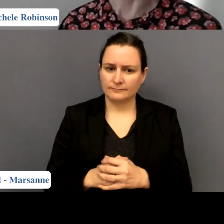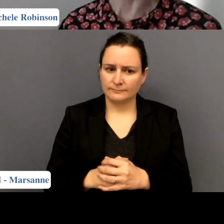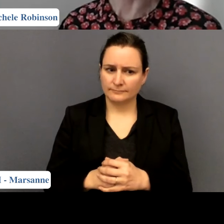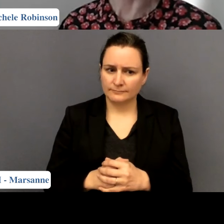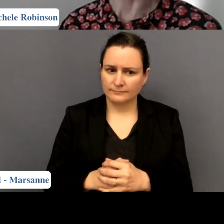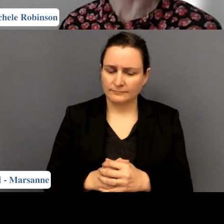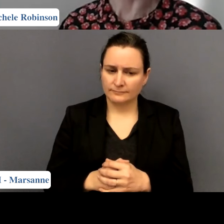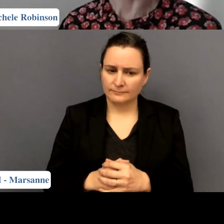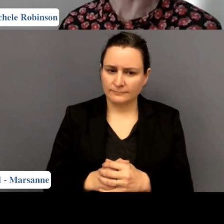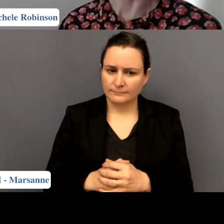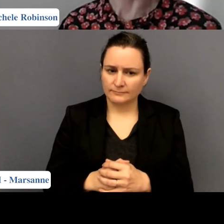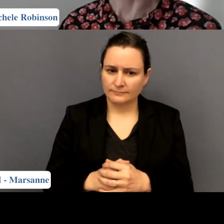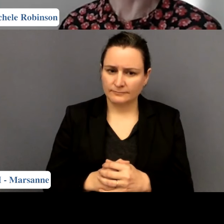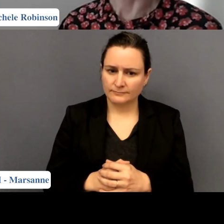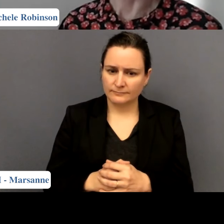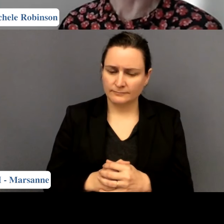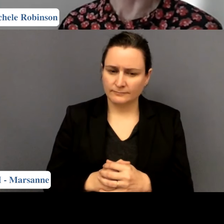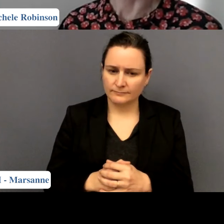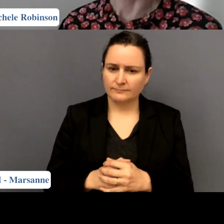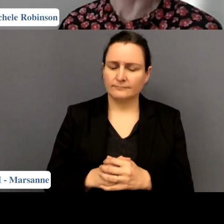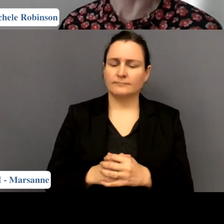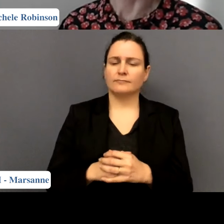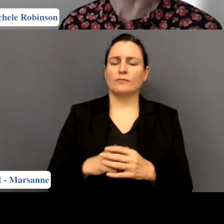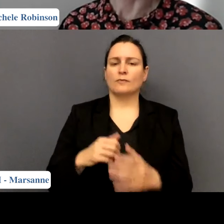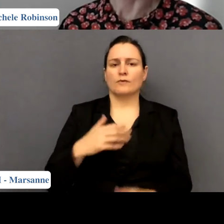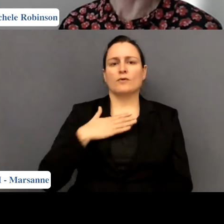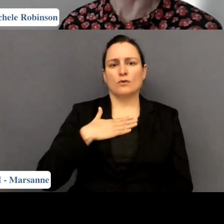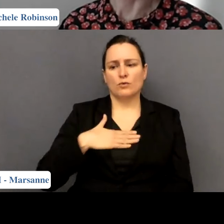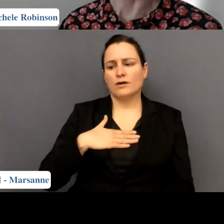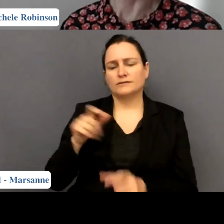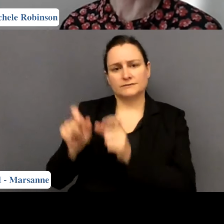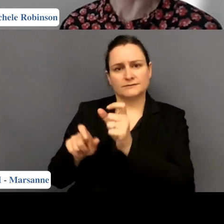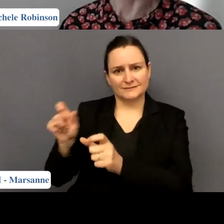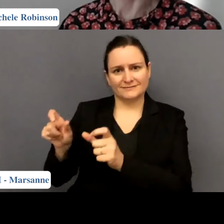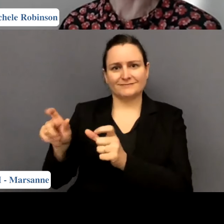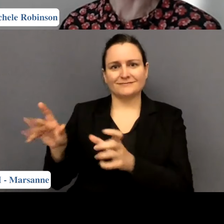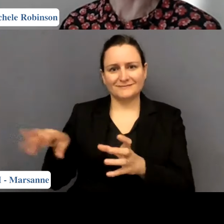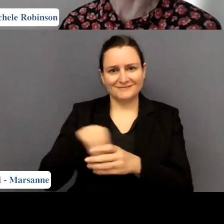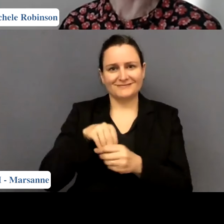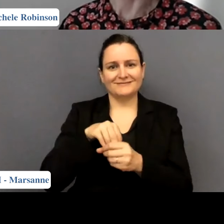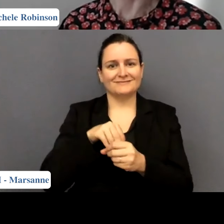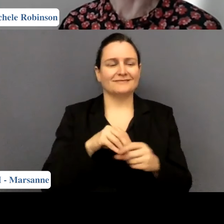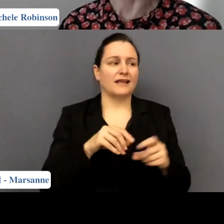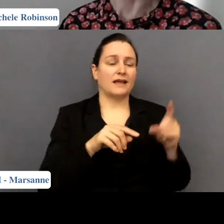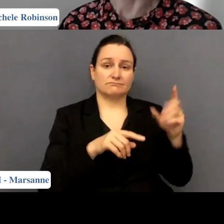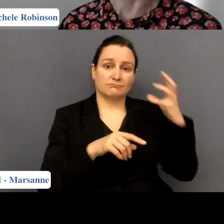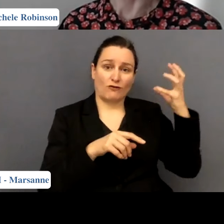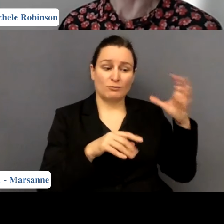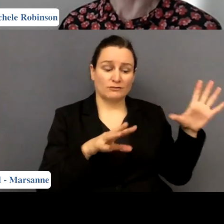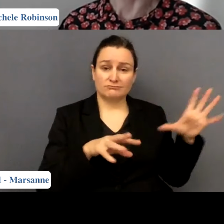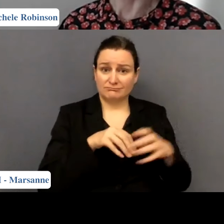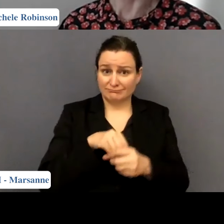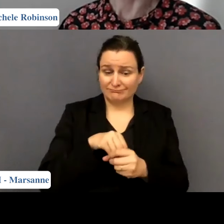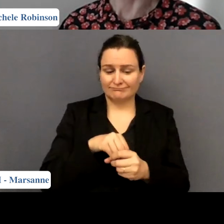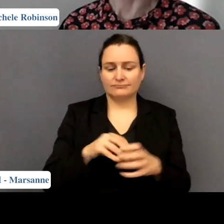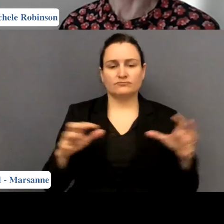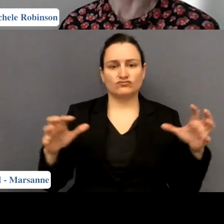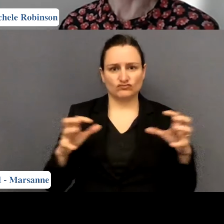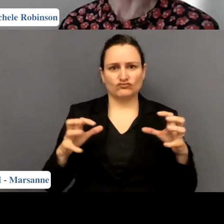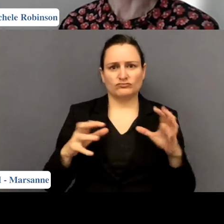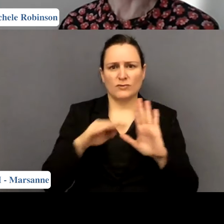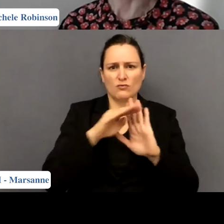village level, to enhance stakeholder engagement so people understand what the program is, are a part of problem solving. Sorry,